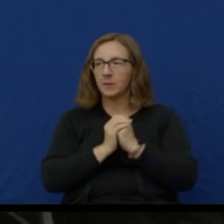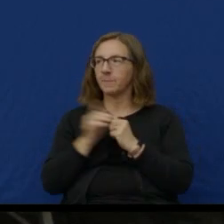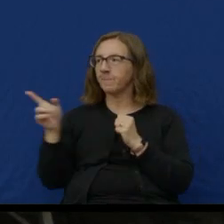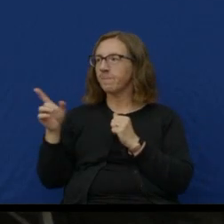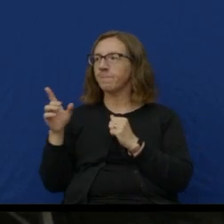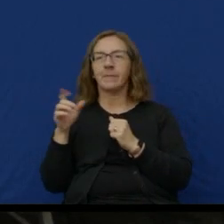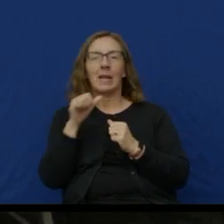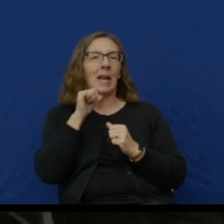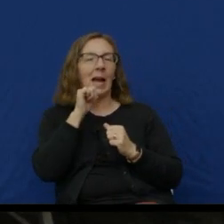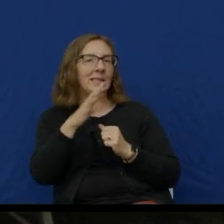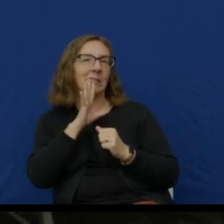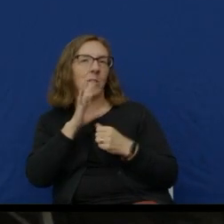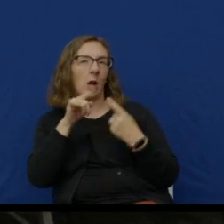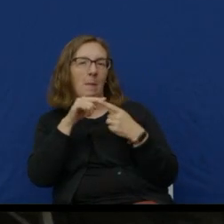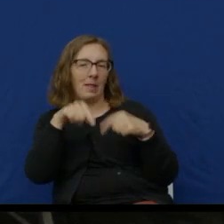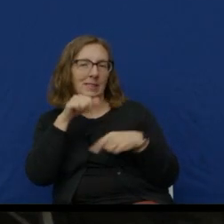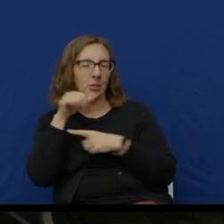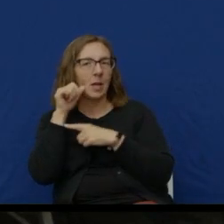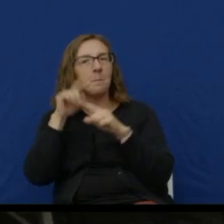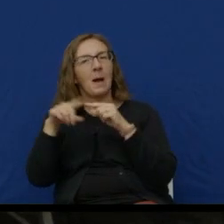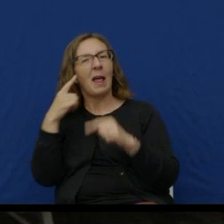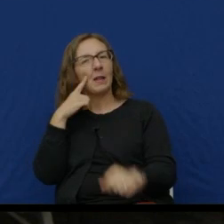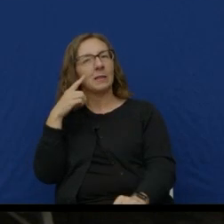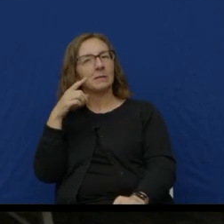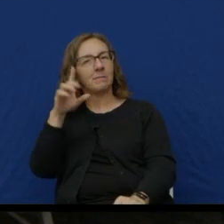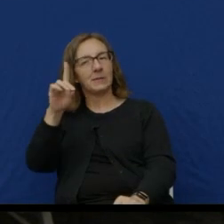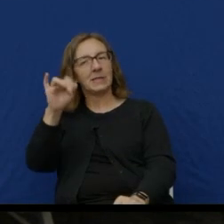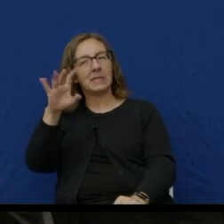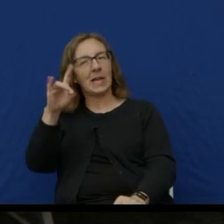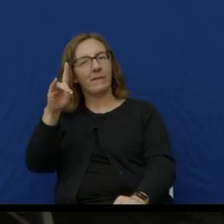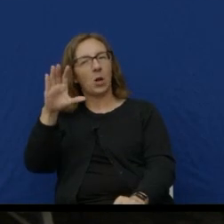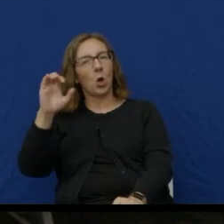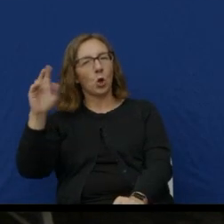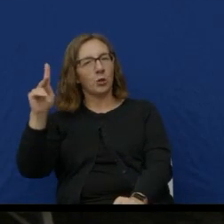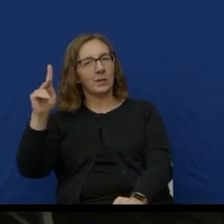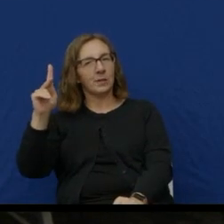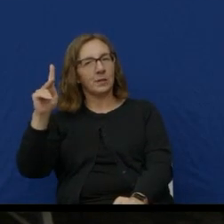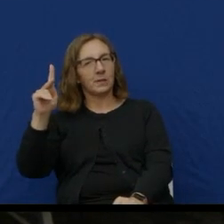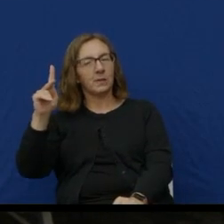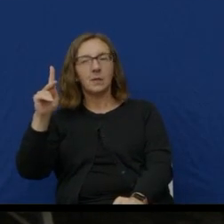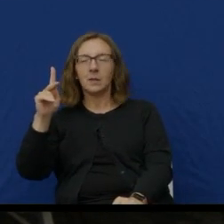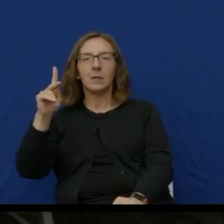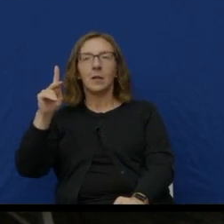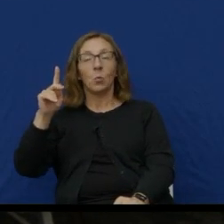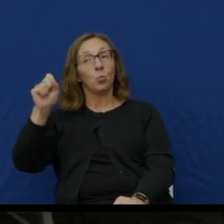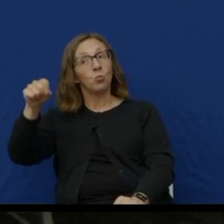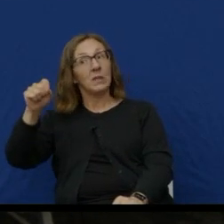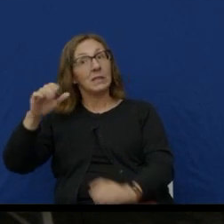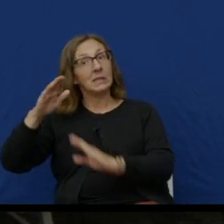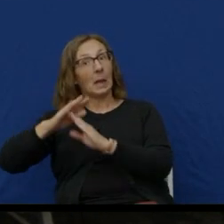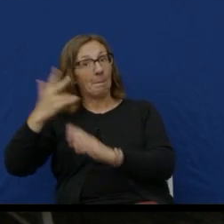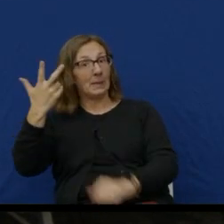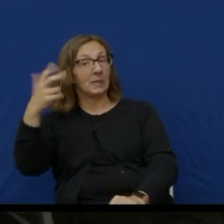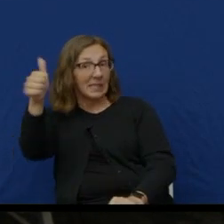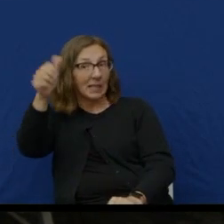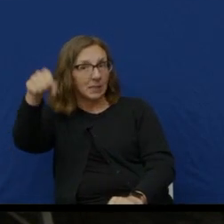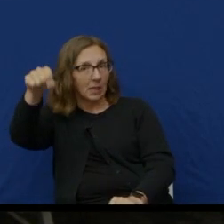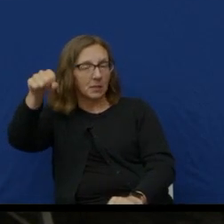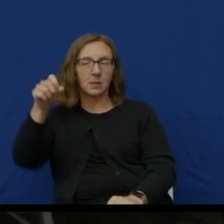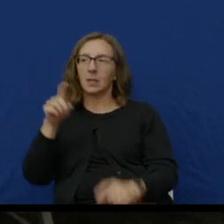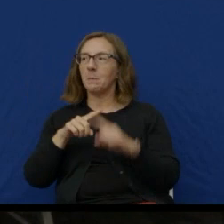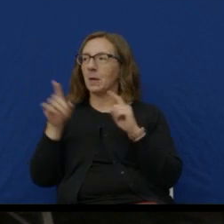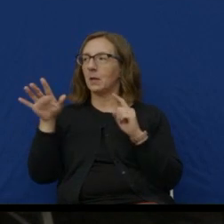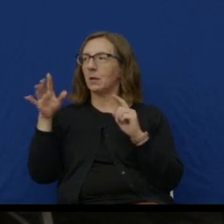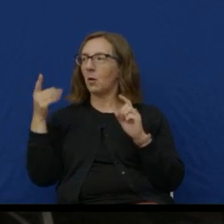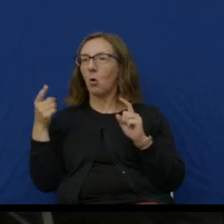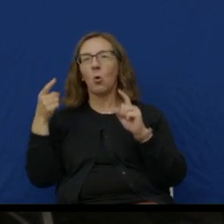this yesterday, and I probably should have, but I think David Cook, you know, and it was in our top 10, is that you know, the